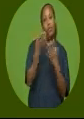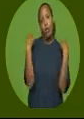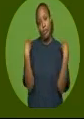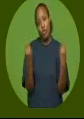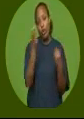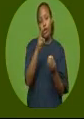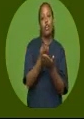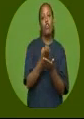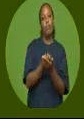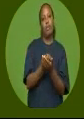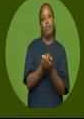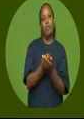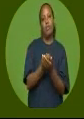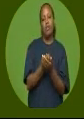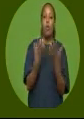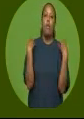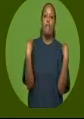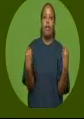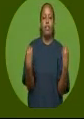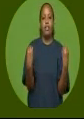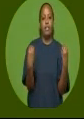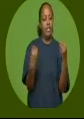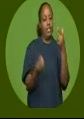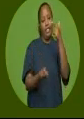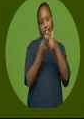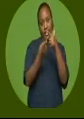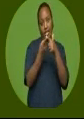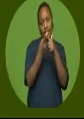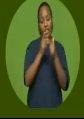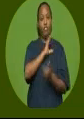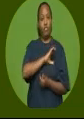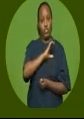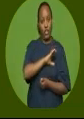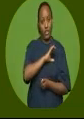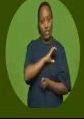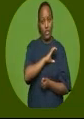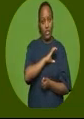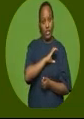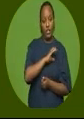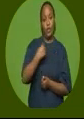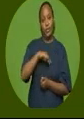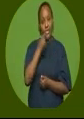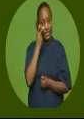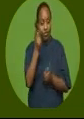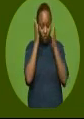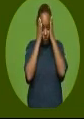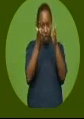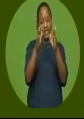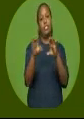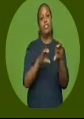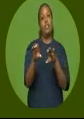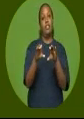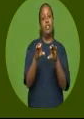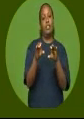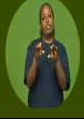well-being or economic welfare. The second feature, which refers to its focus